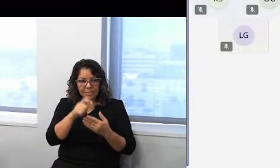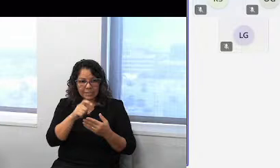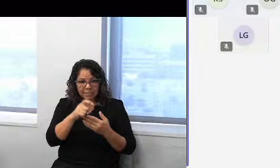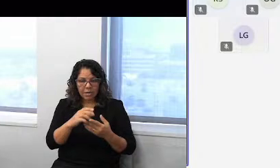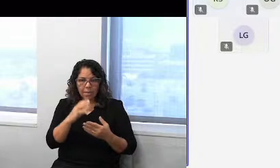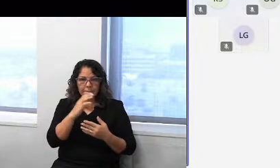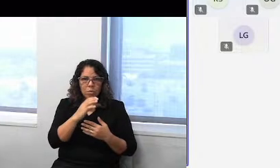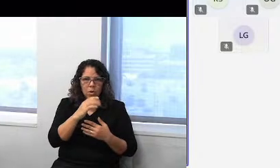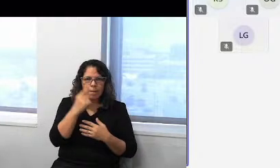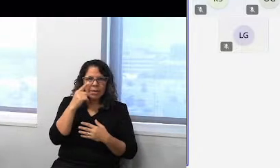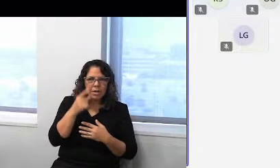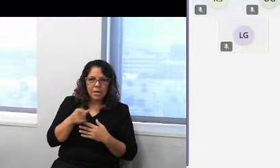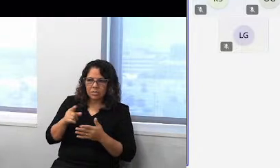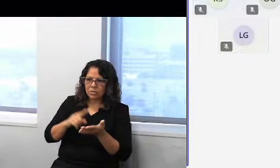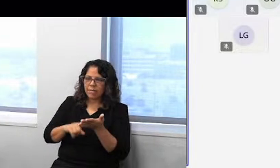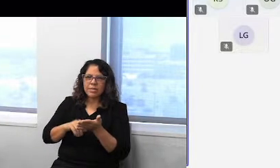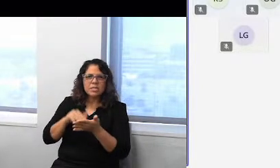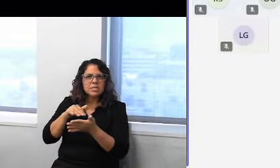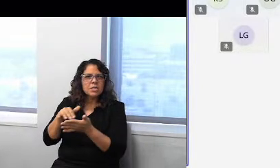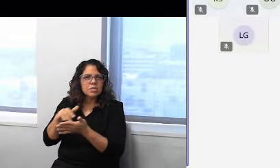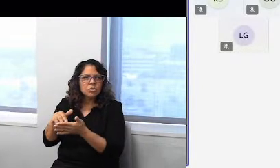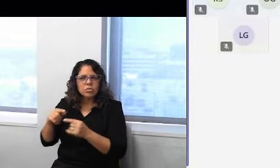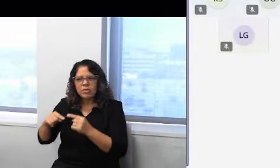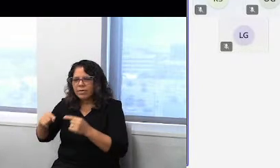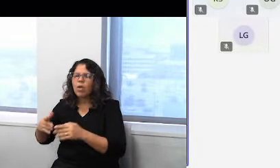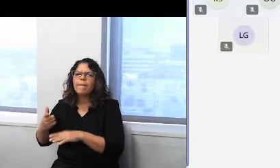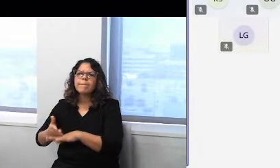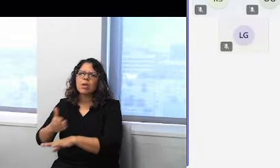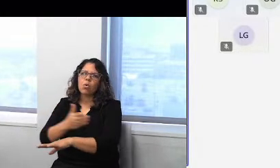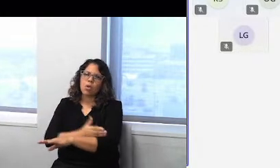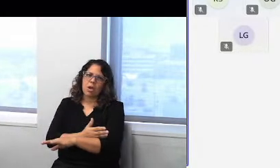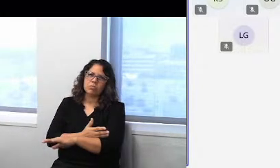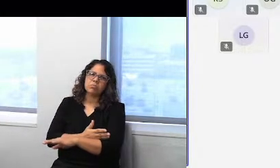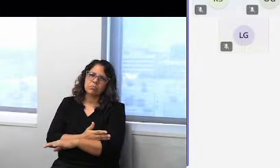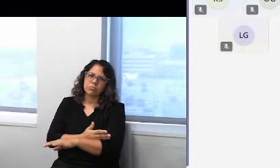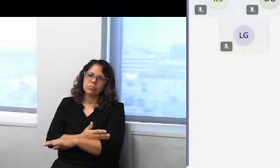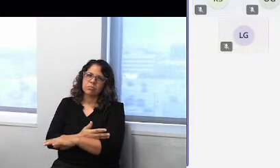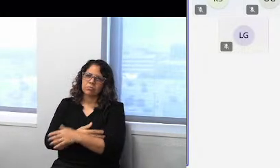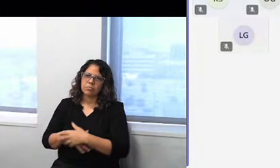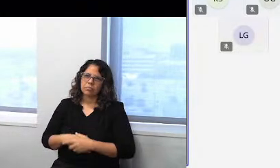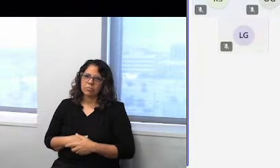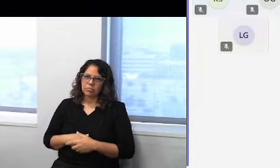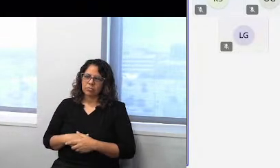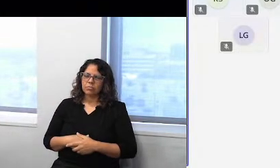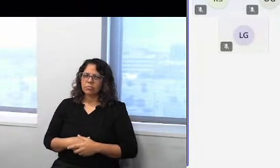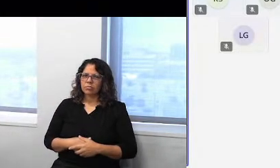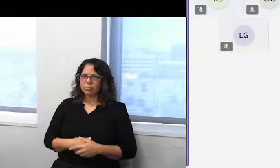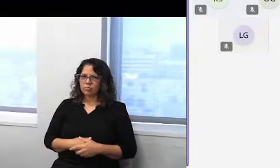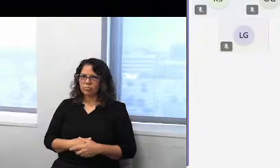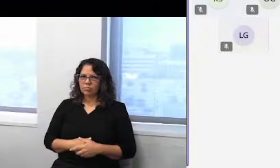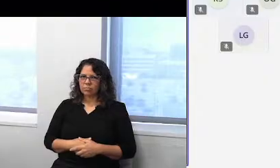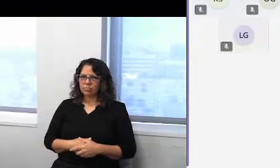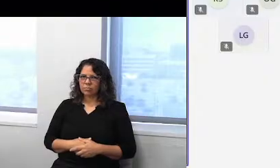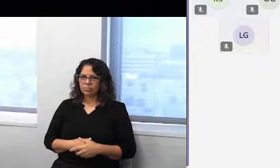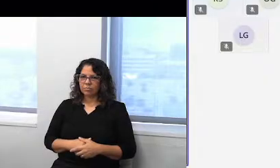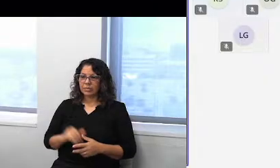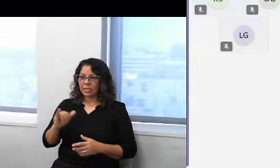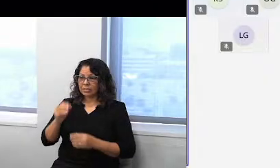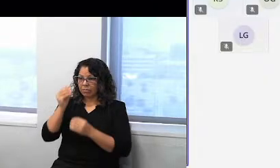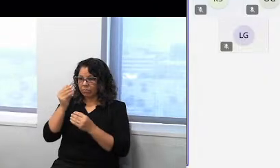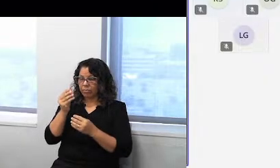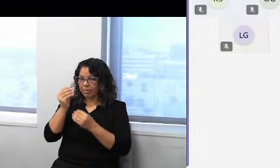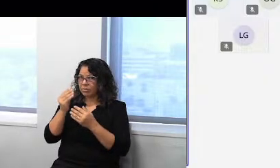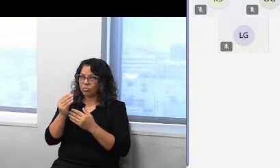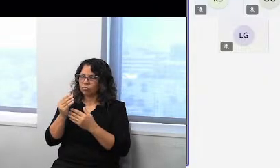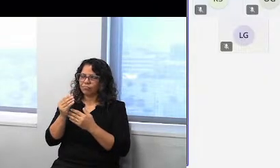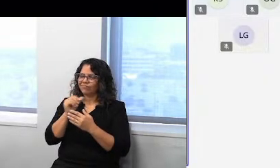we get the data that we need, then we will roll out that program. We do not have the data, so it's contingent to external resources on that. Mhm. And